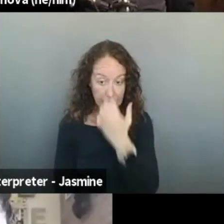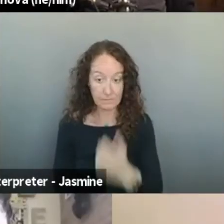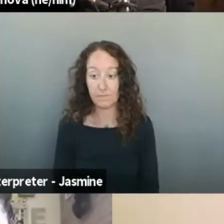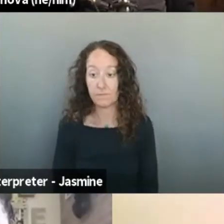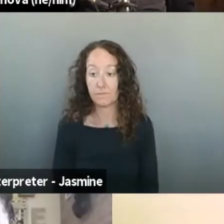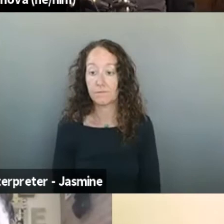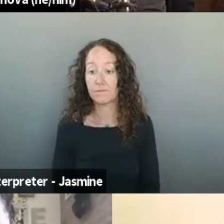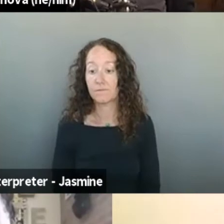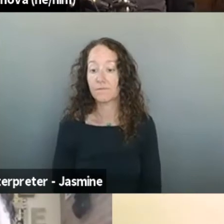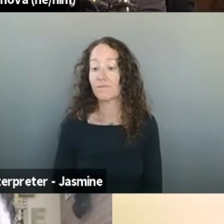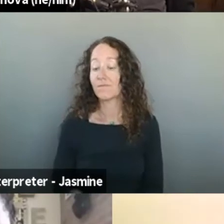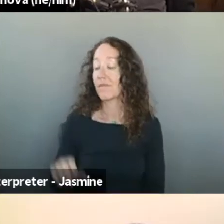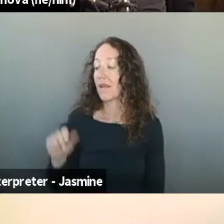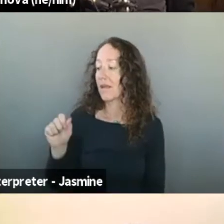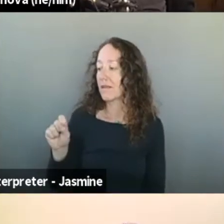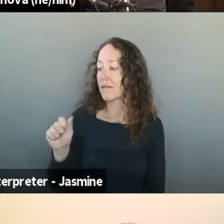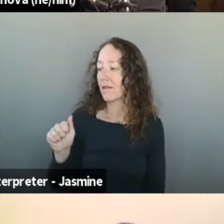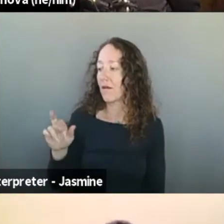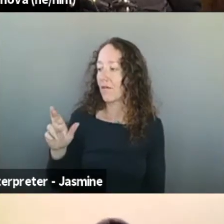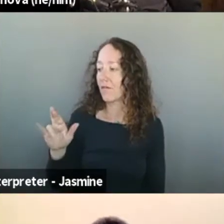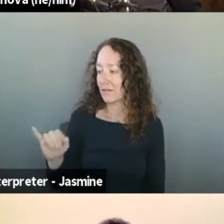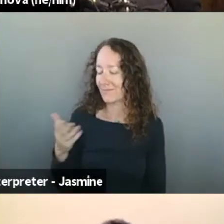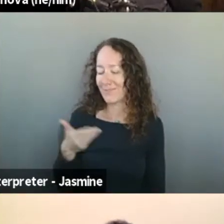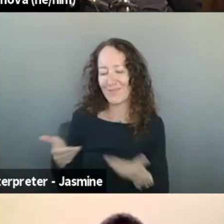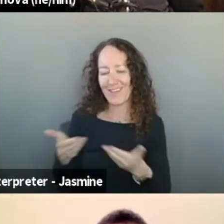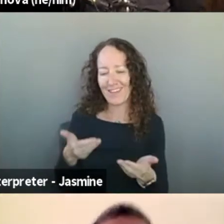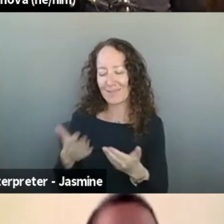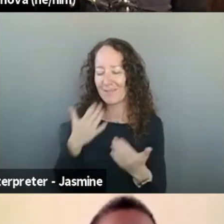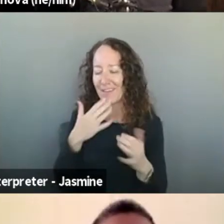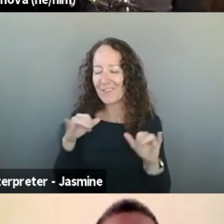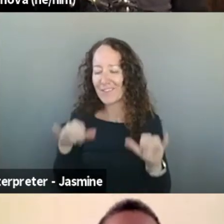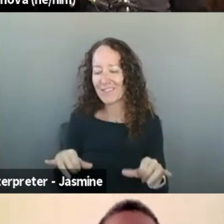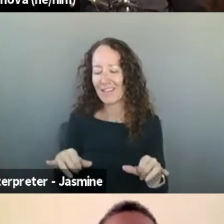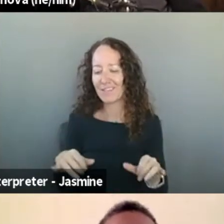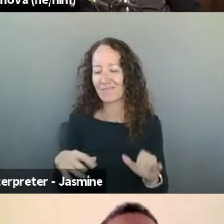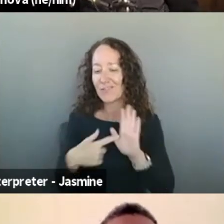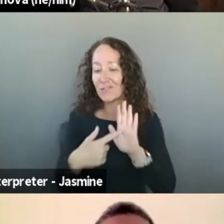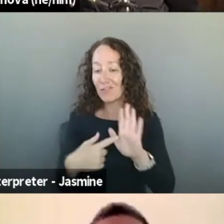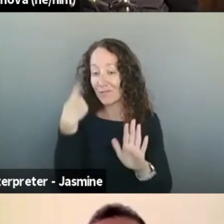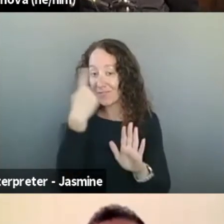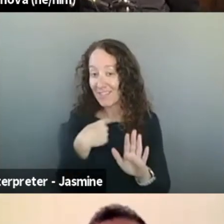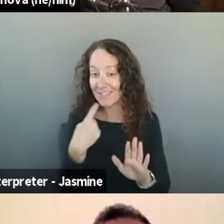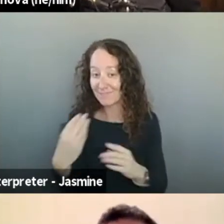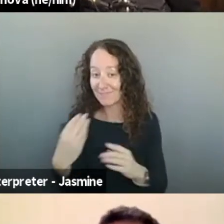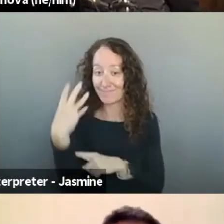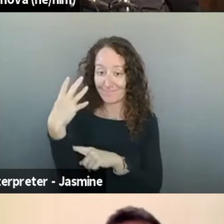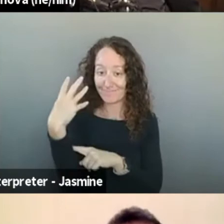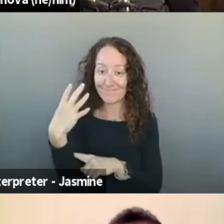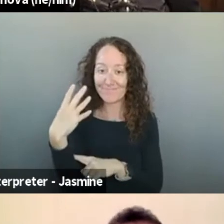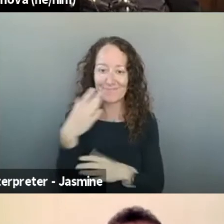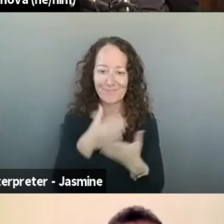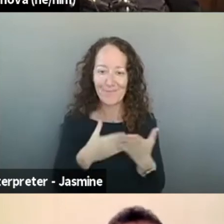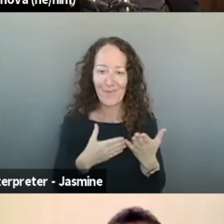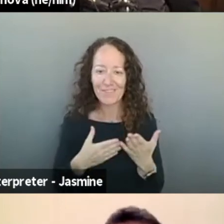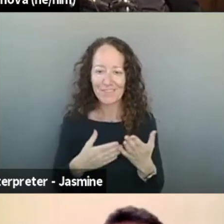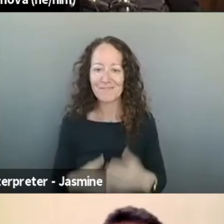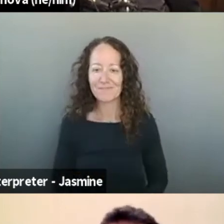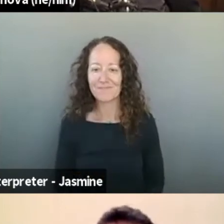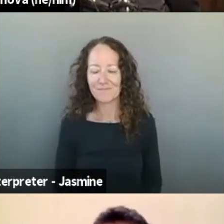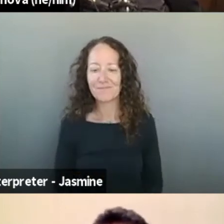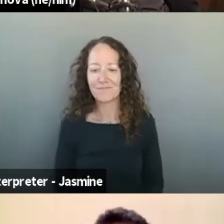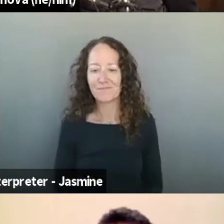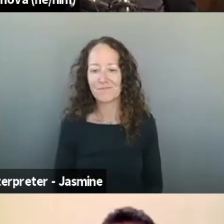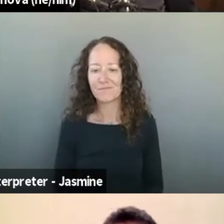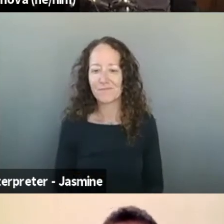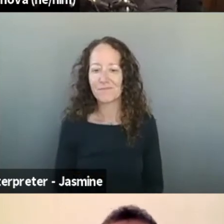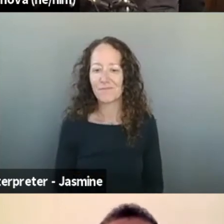Welcome, everybody. Thank you for sticking around for this Show Your Face portion of the session. It's